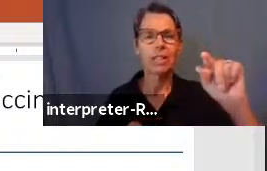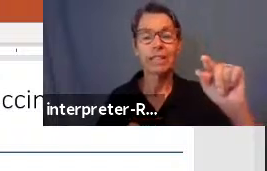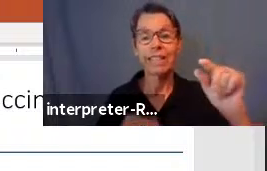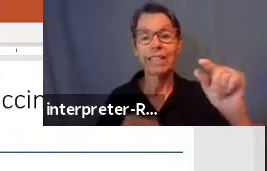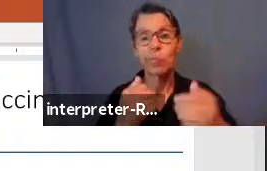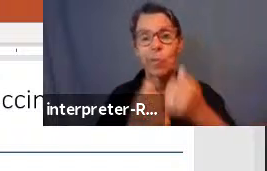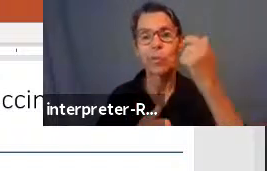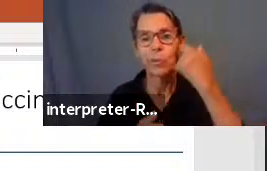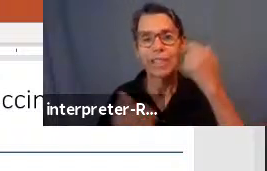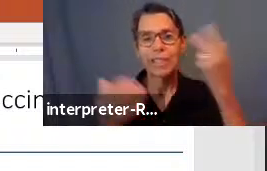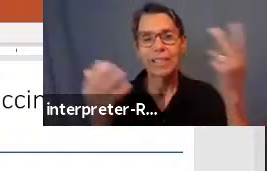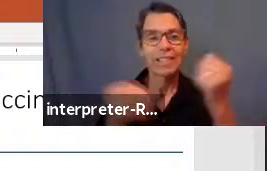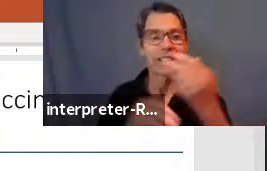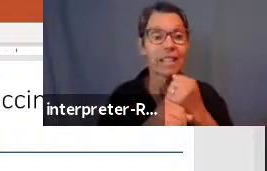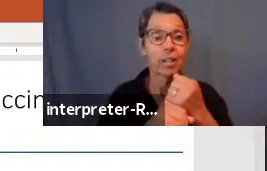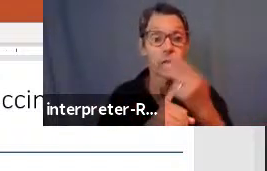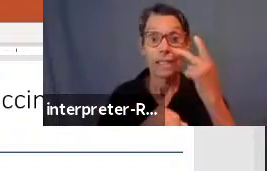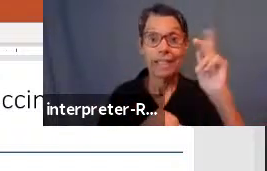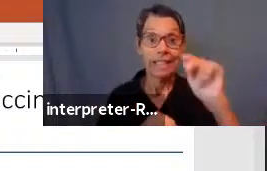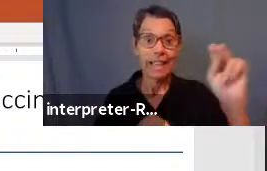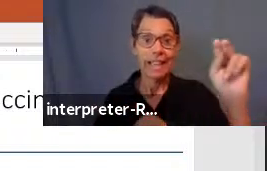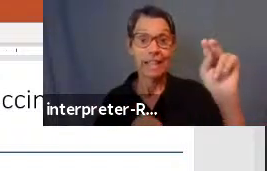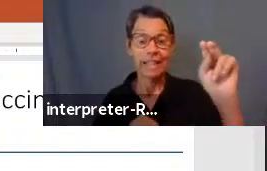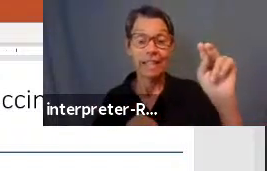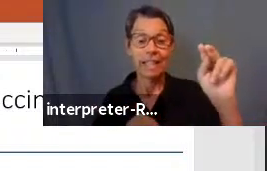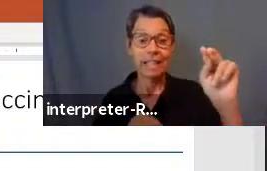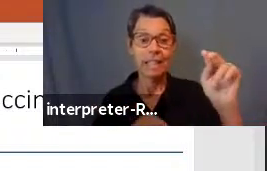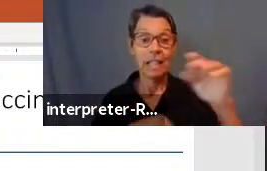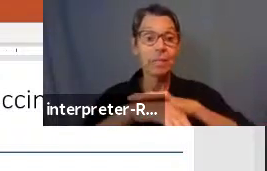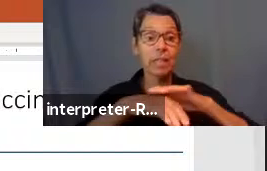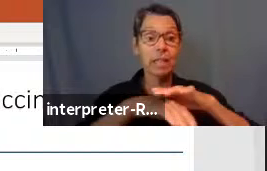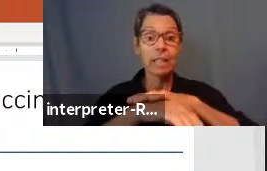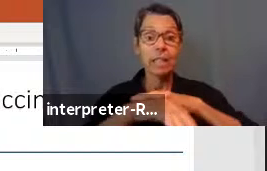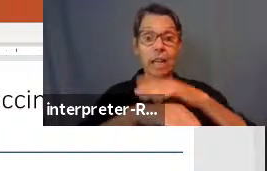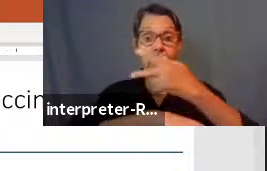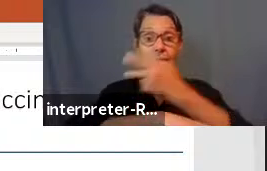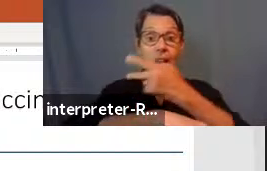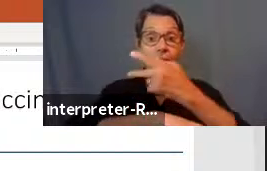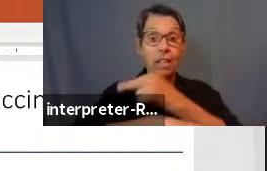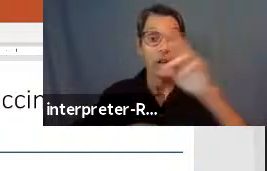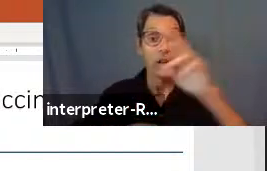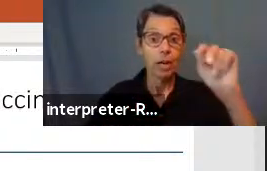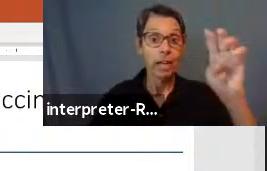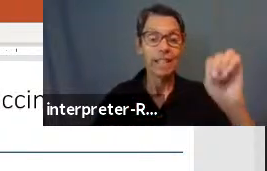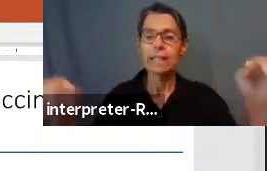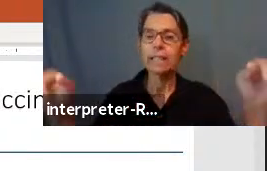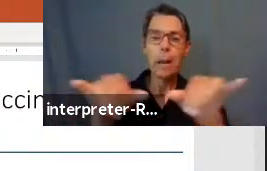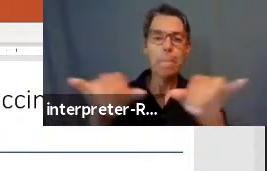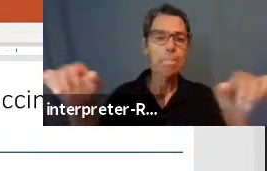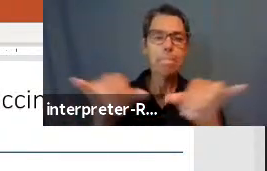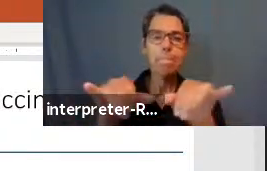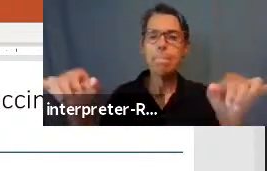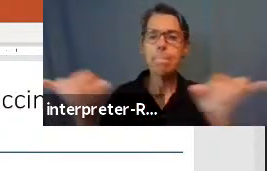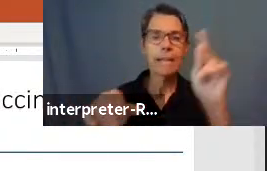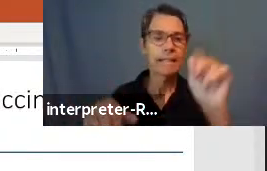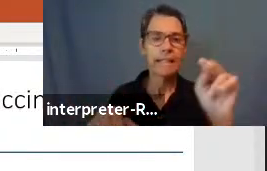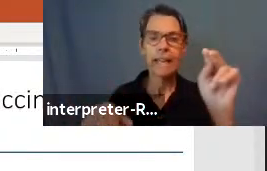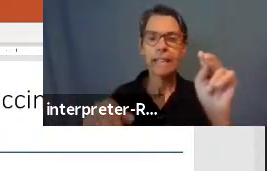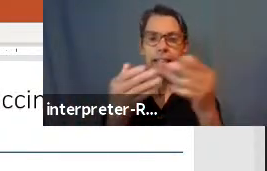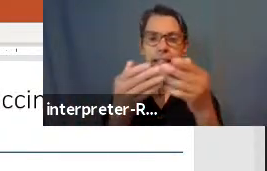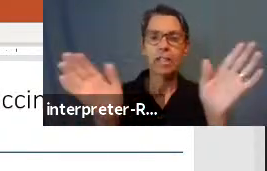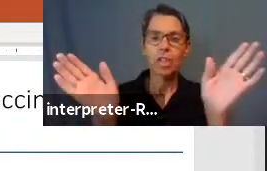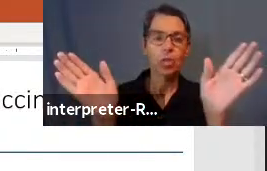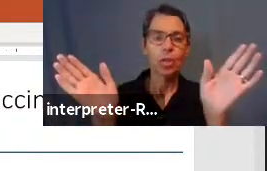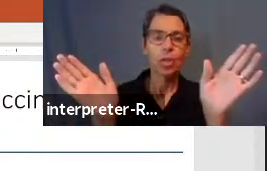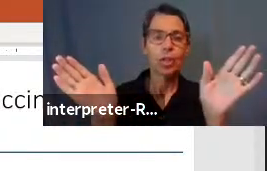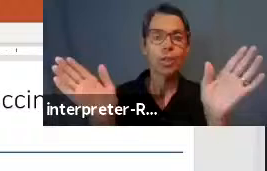get. And you can see that Kansas American Indian vaccination rate is the same as the vaccination rate in Kansas overall. in